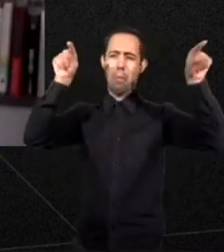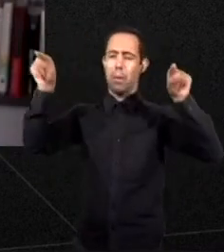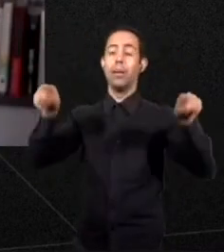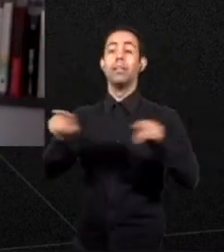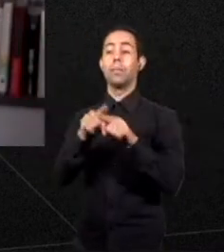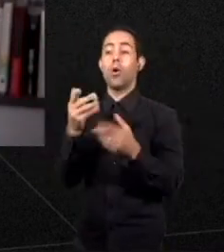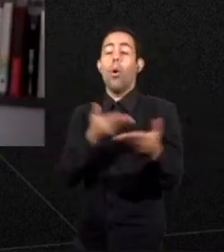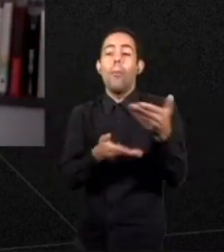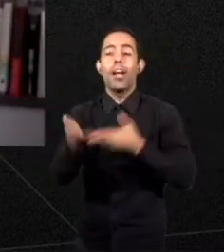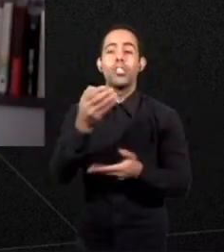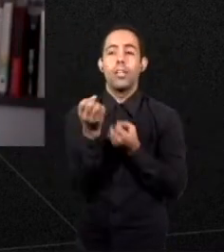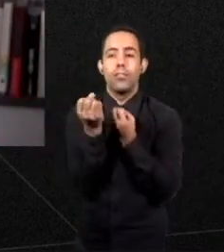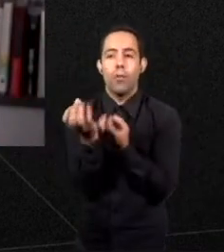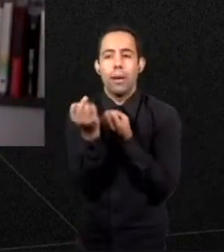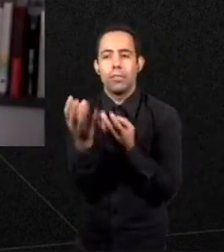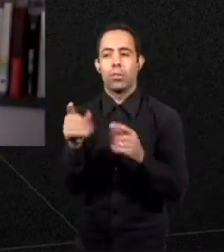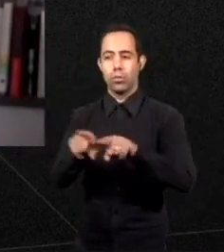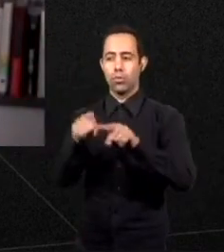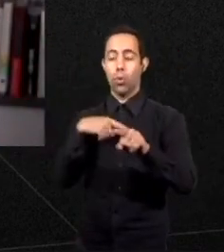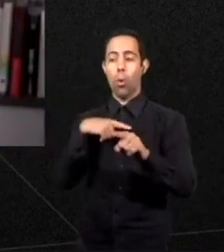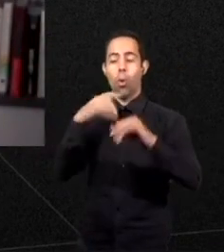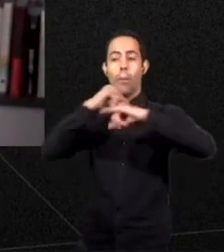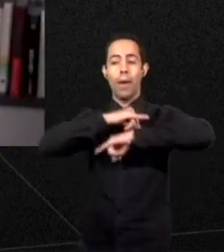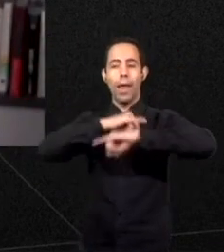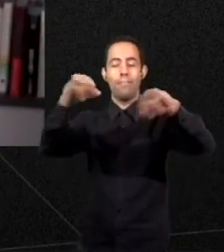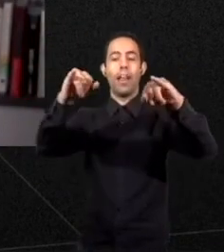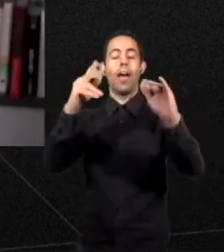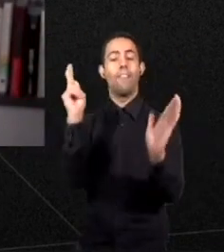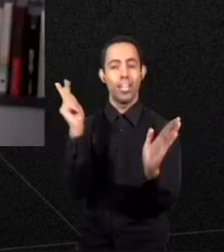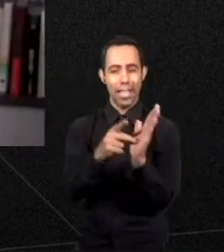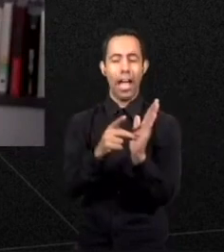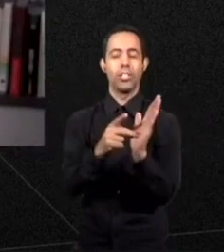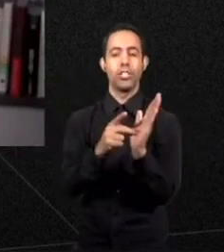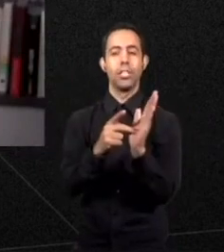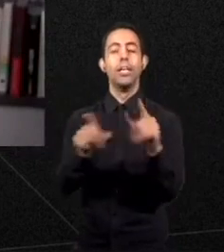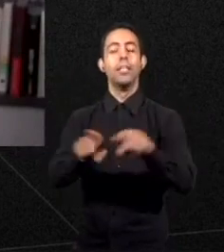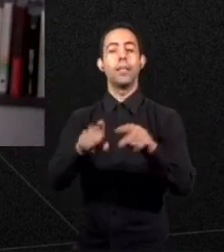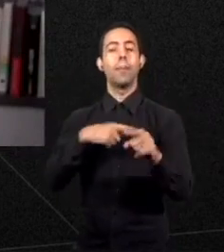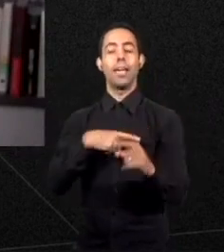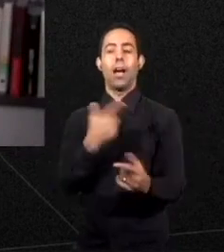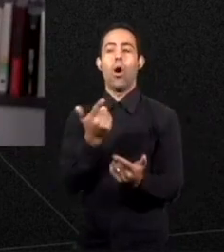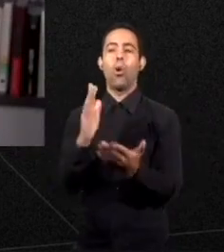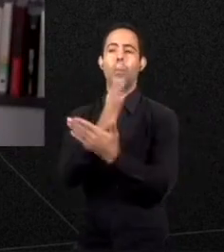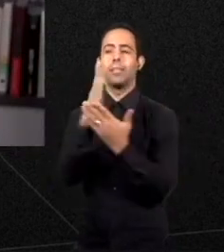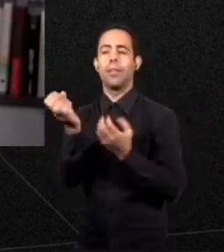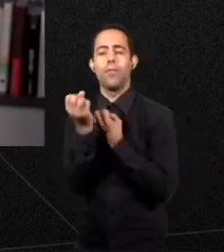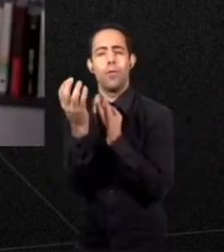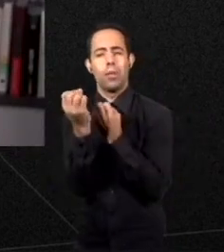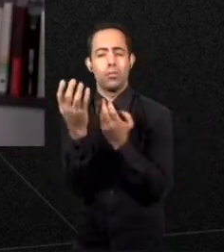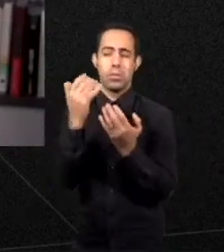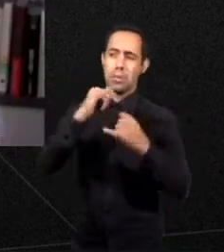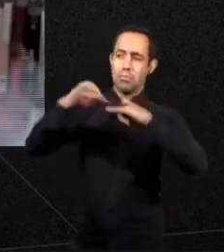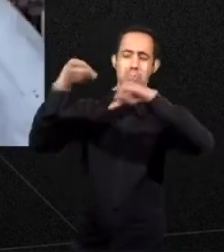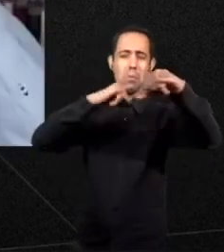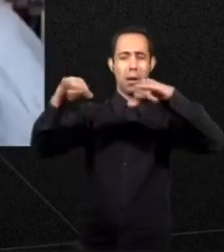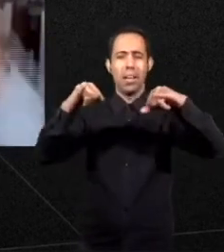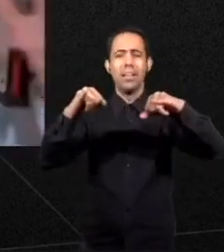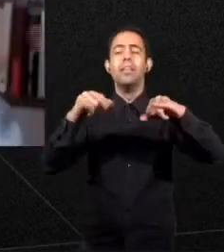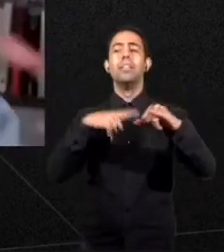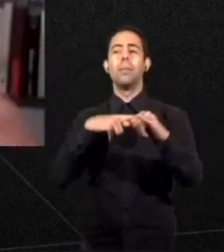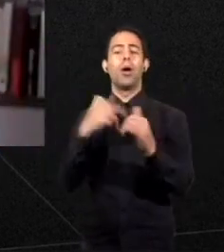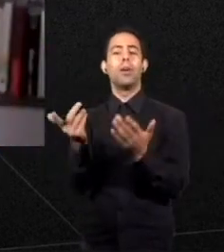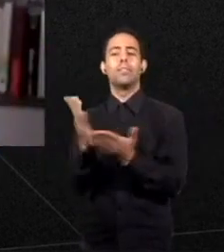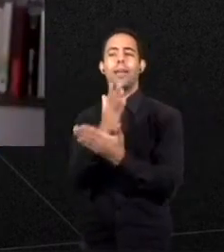they disclose the truth, they give true data and not disinformation and conspiracy theory, when they put